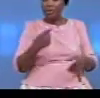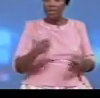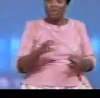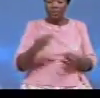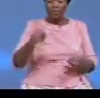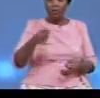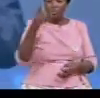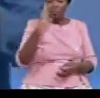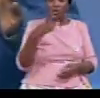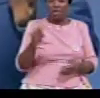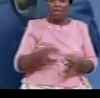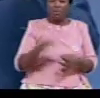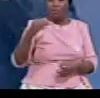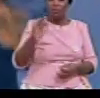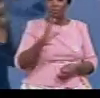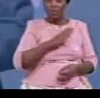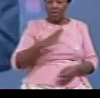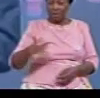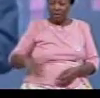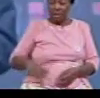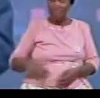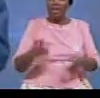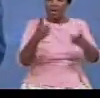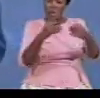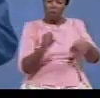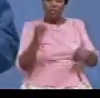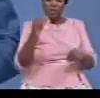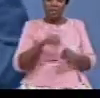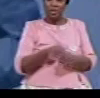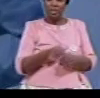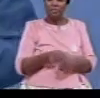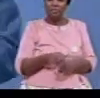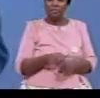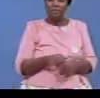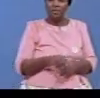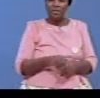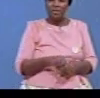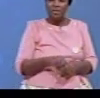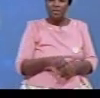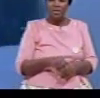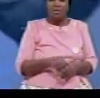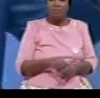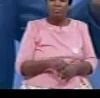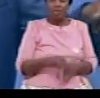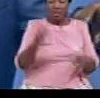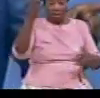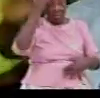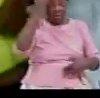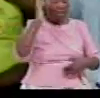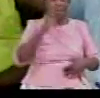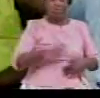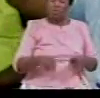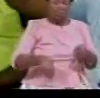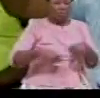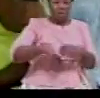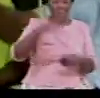the Spirit of Christ comes in. Disease will find its way out.